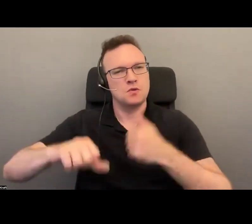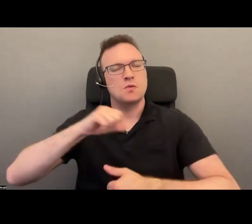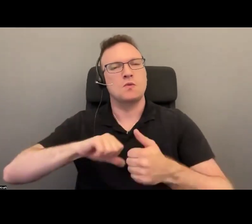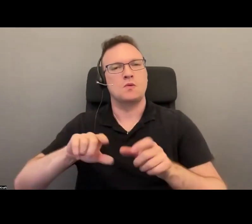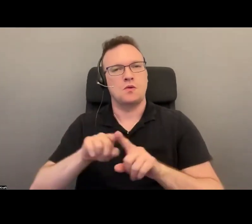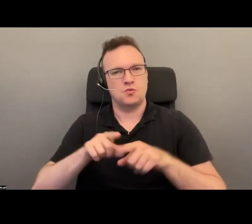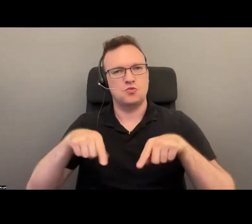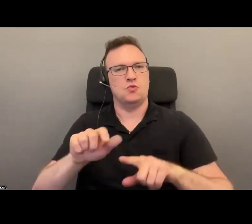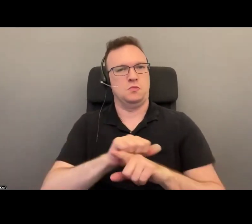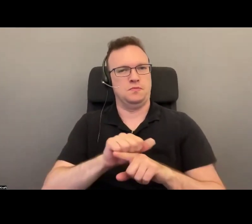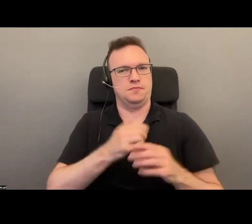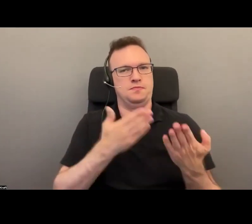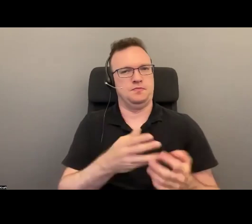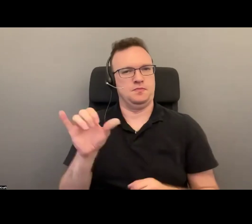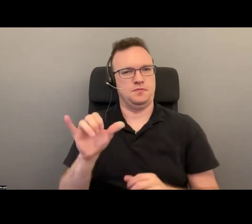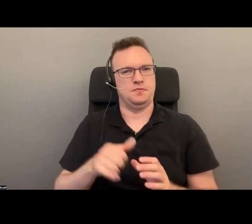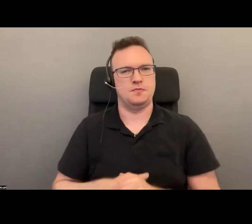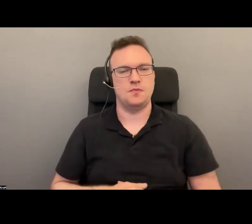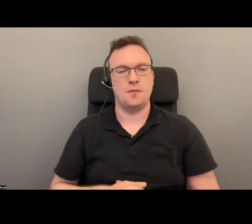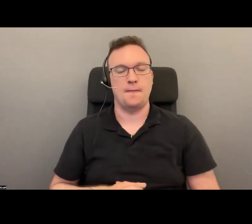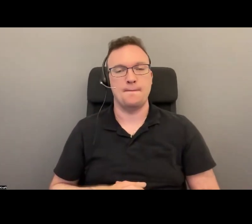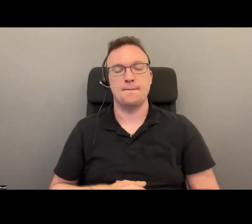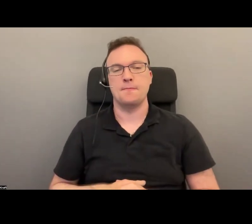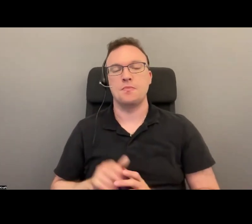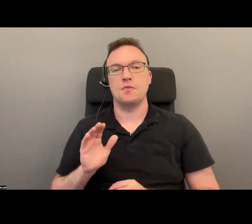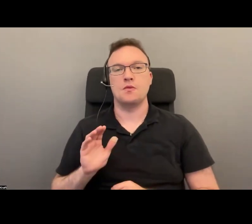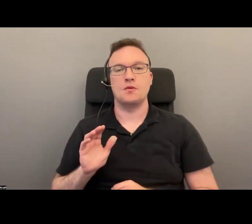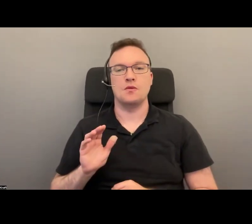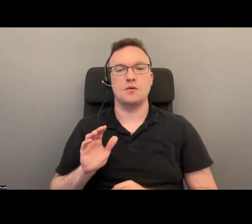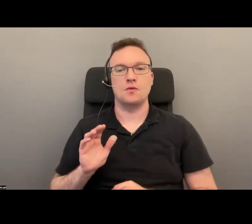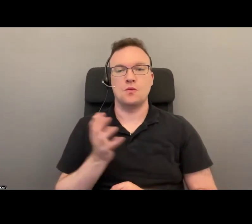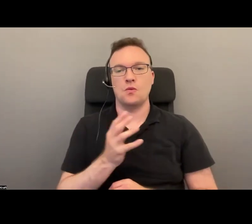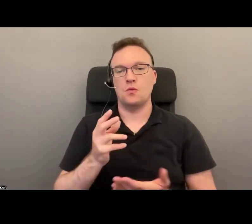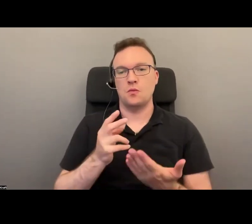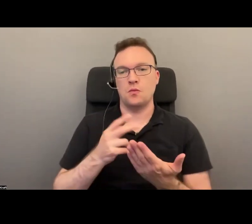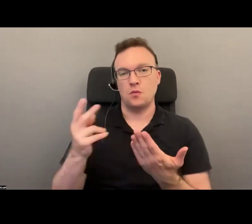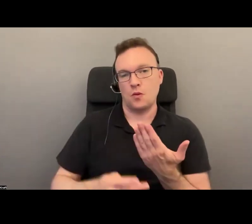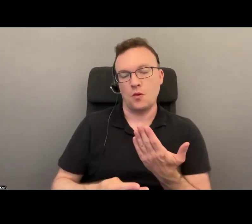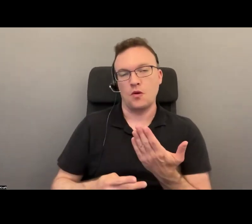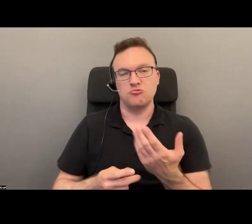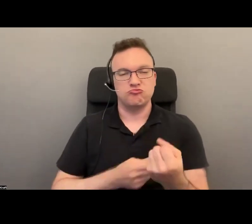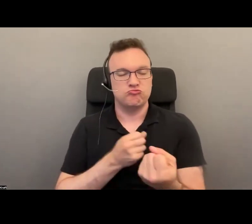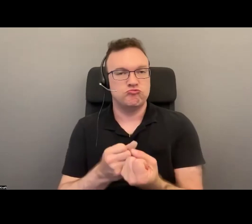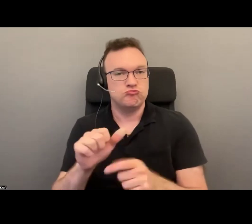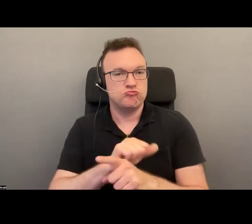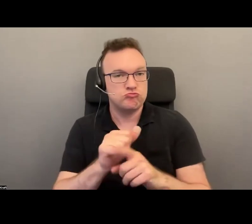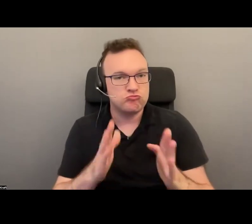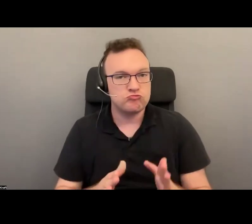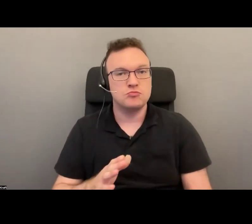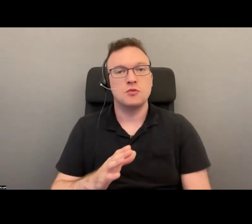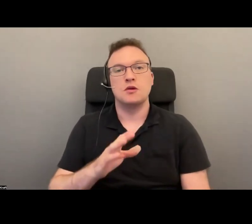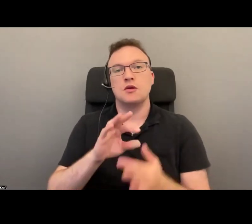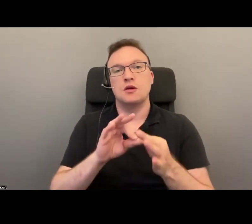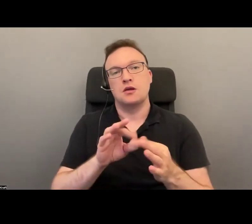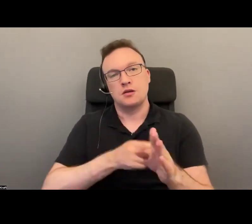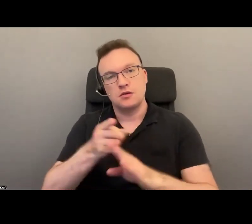apprenticeship. Our program of supporting apprentices in Red Seal trades is very easy